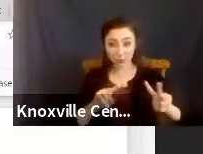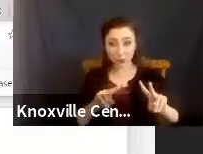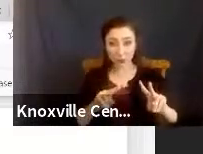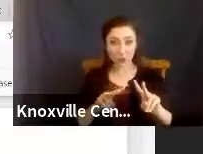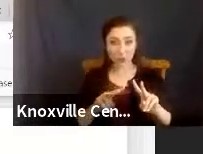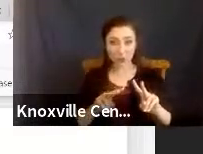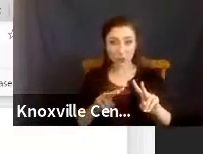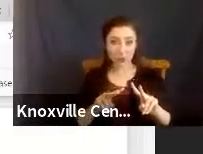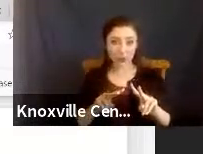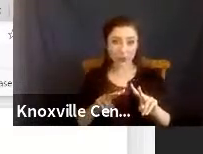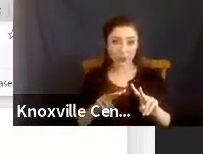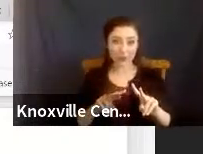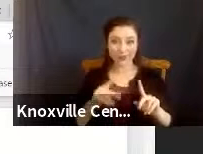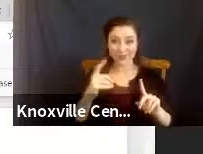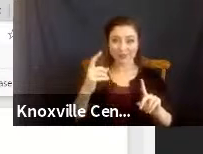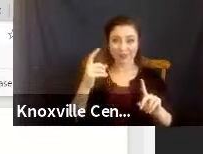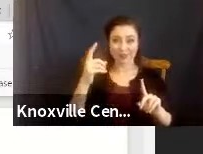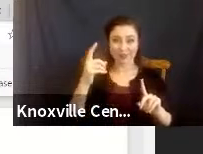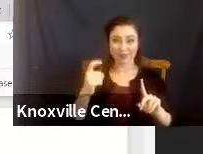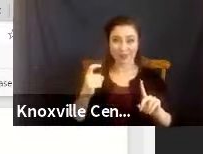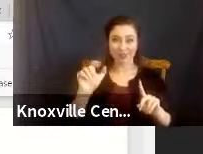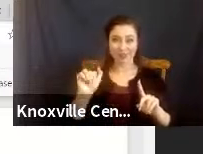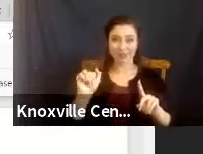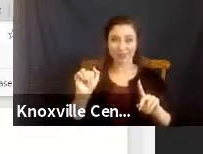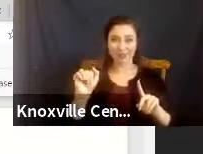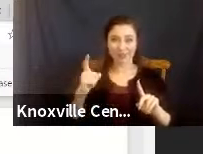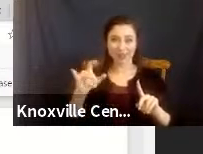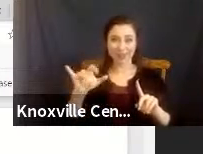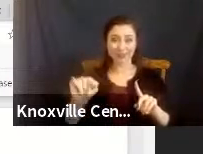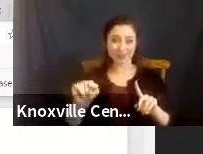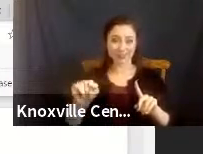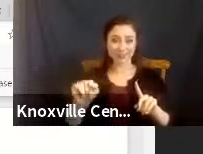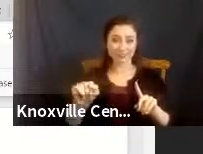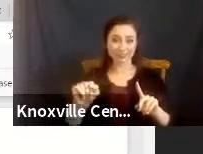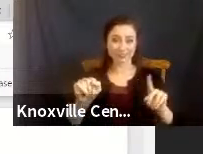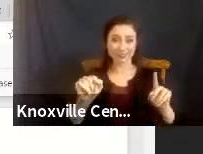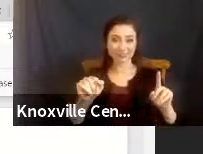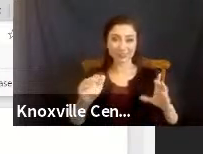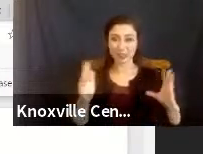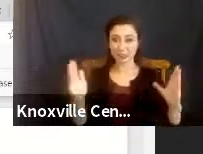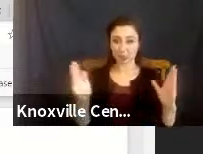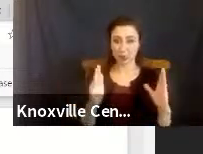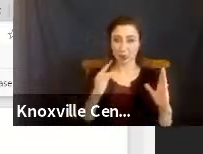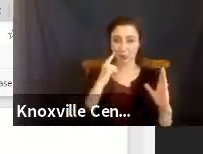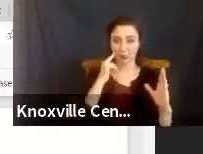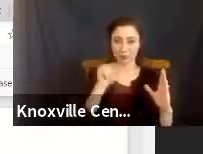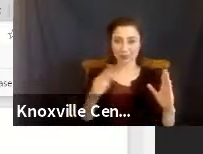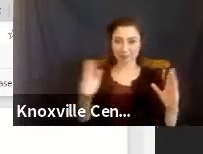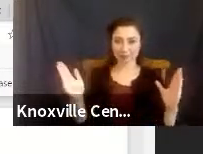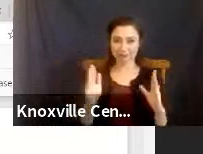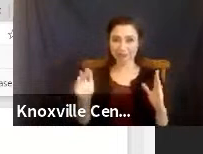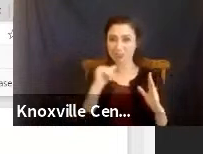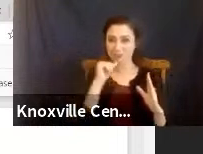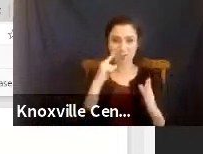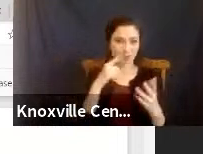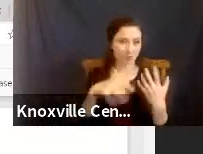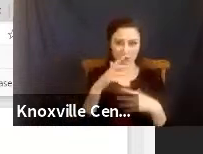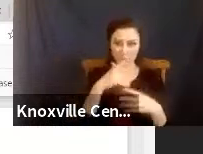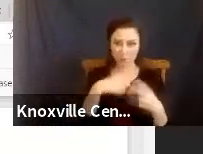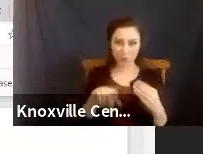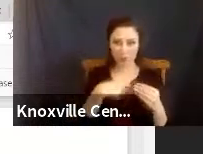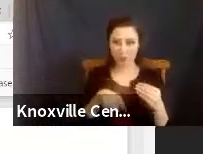which is not the x-axis, the range is smaller with this graph. So don't be confused by that.